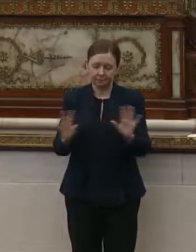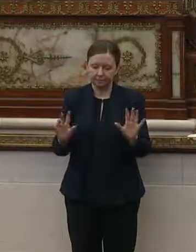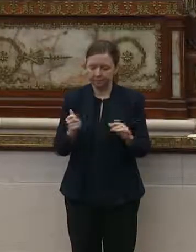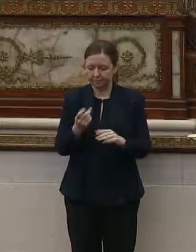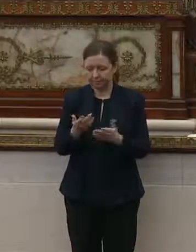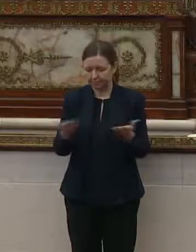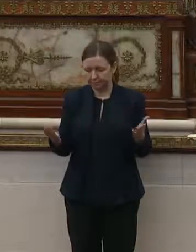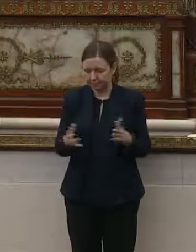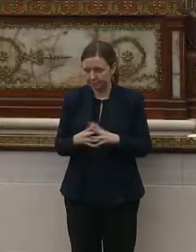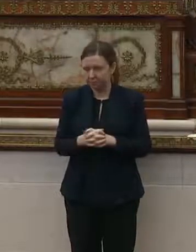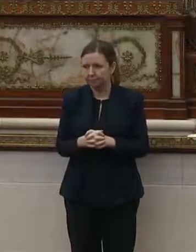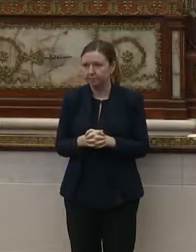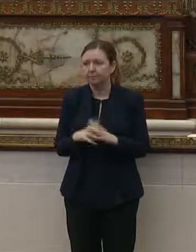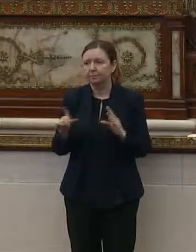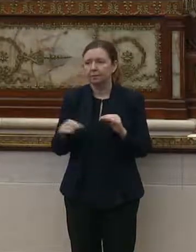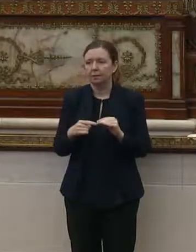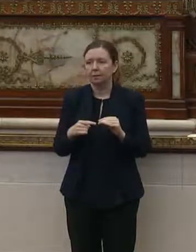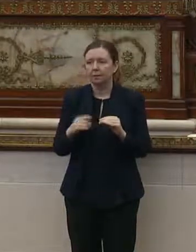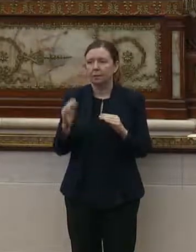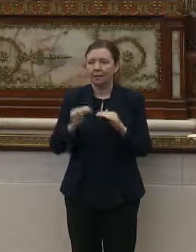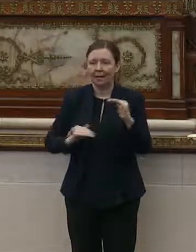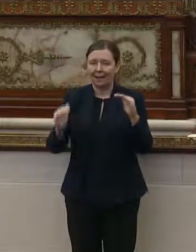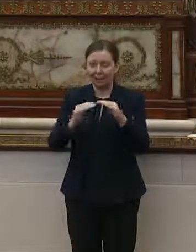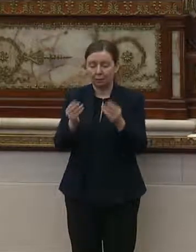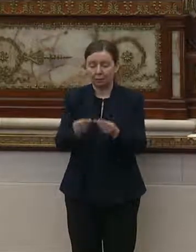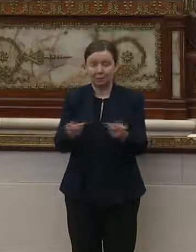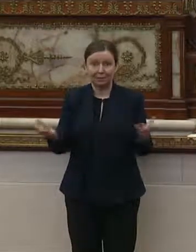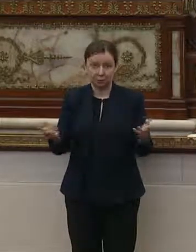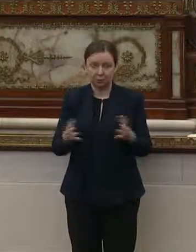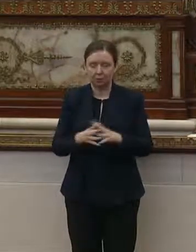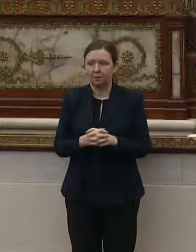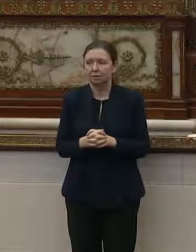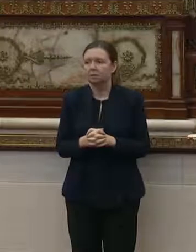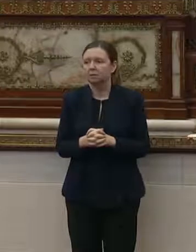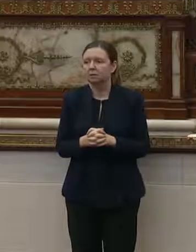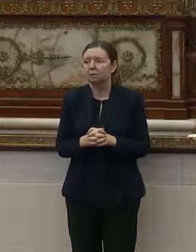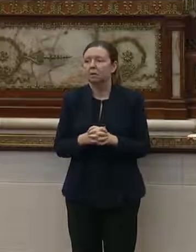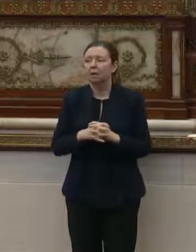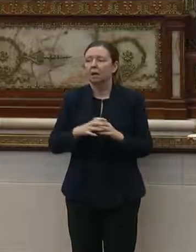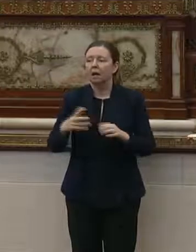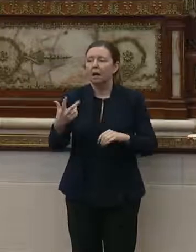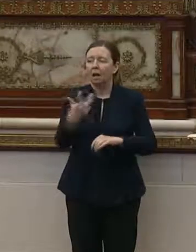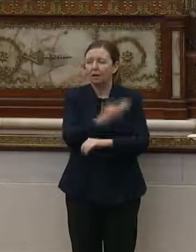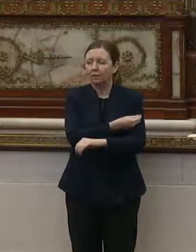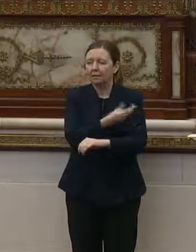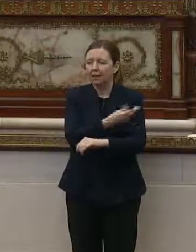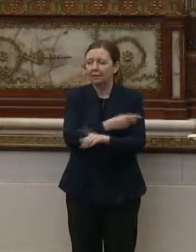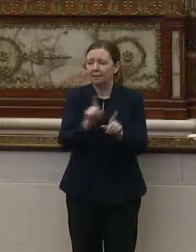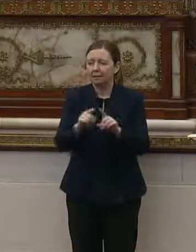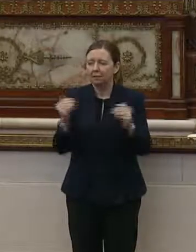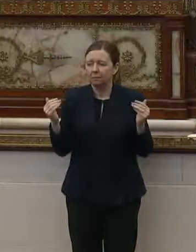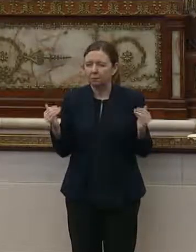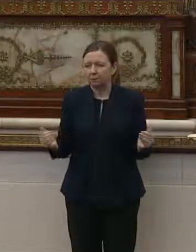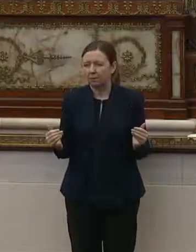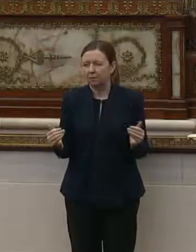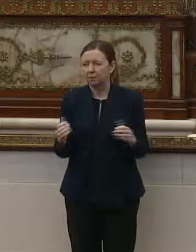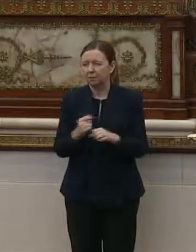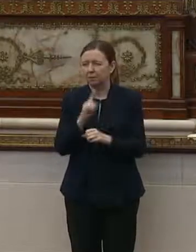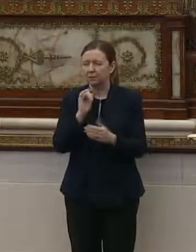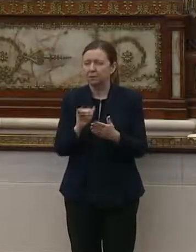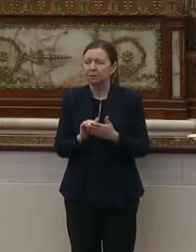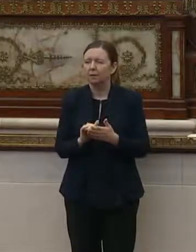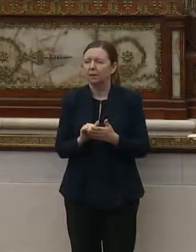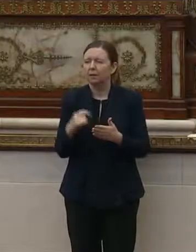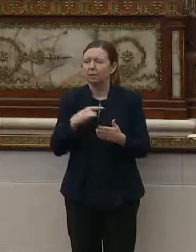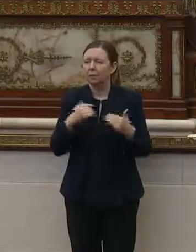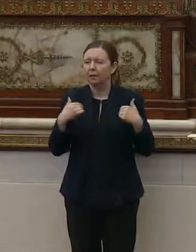couple things regarding the equitable distribution of the vaccines as we move forward in the future, to make sure that